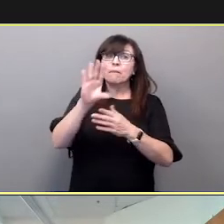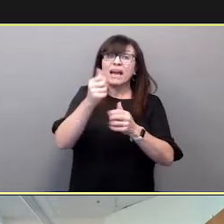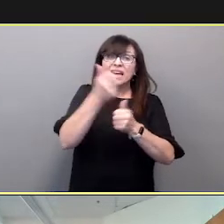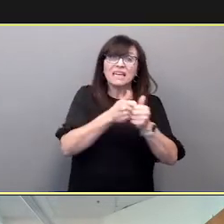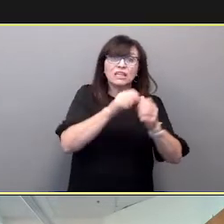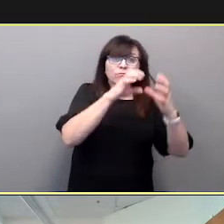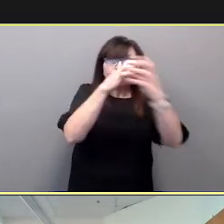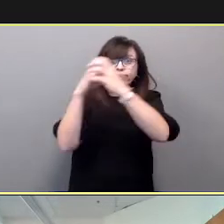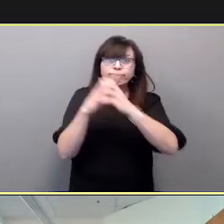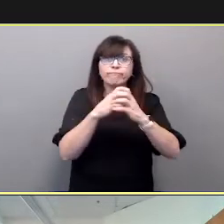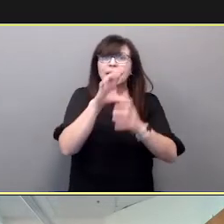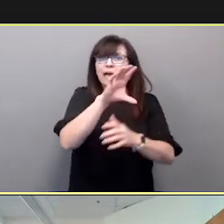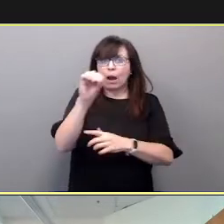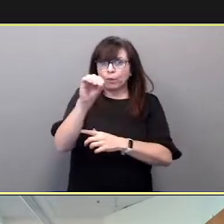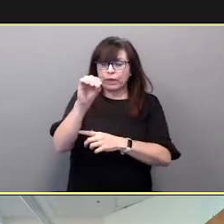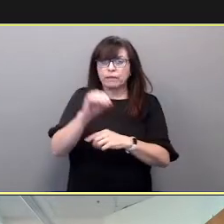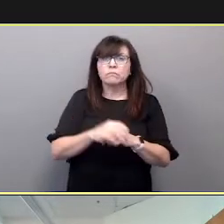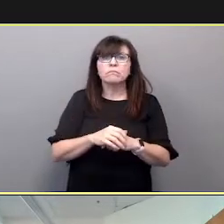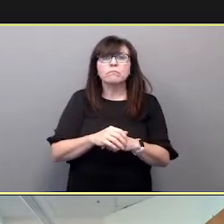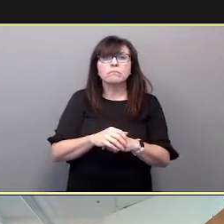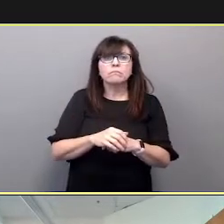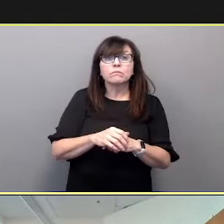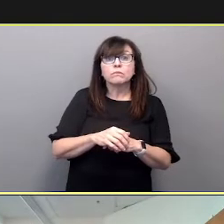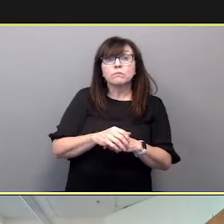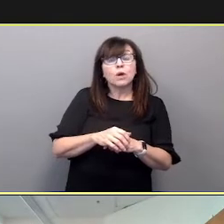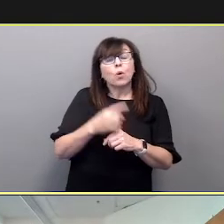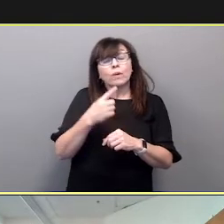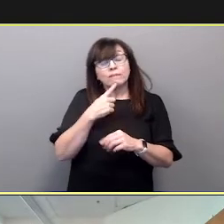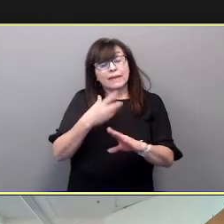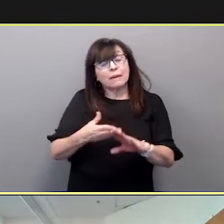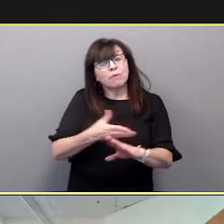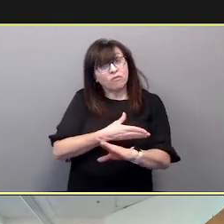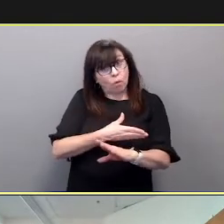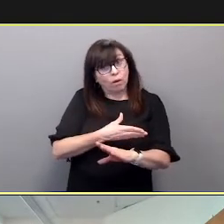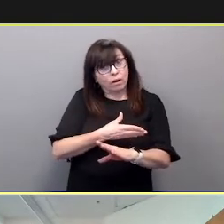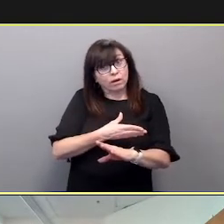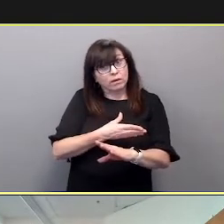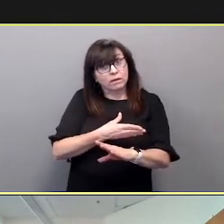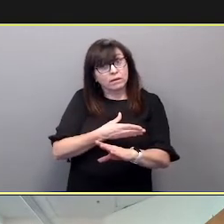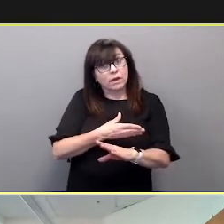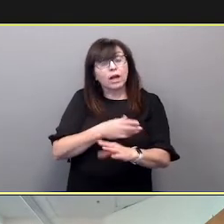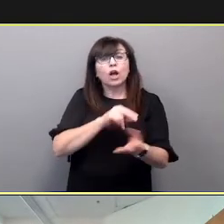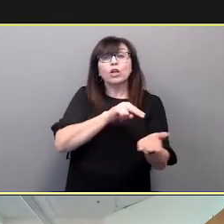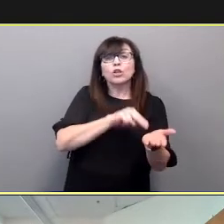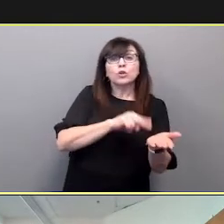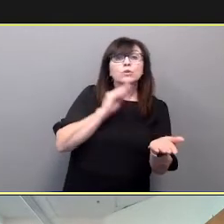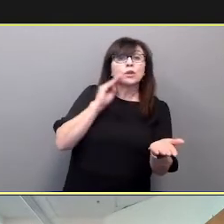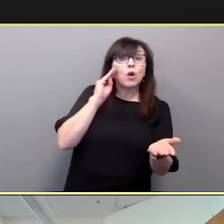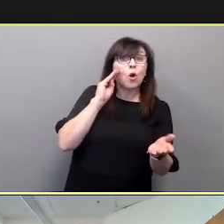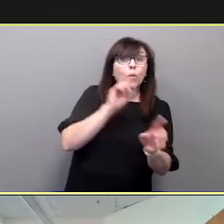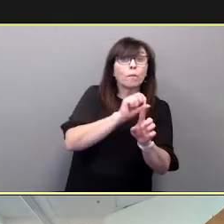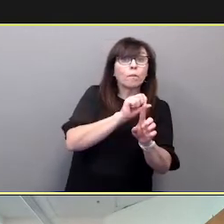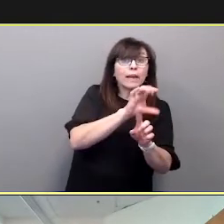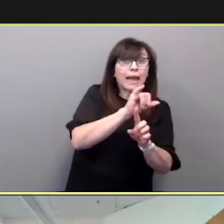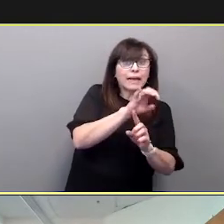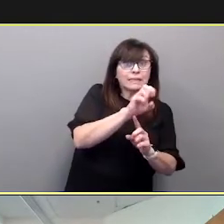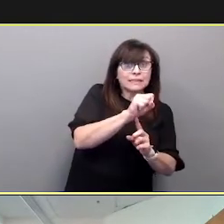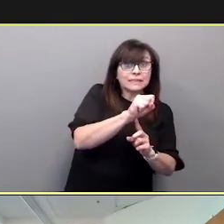And as you can see, and we've said this before, that the nursing home cases